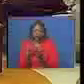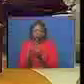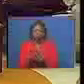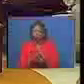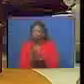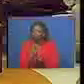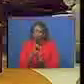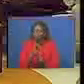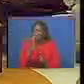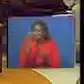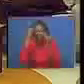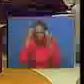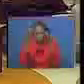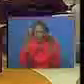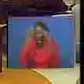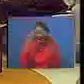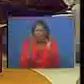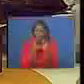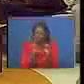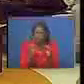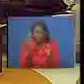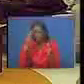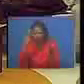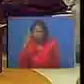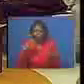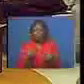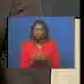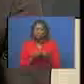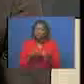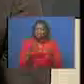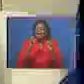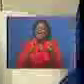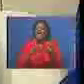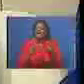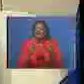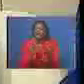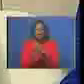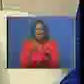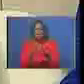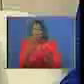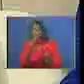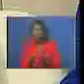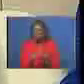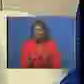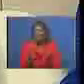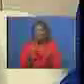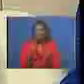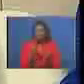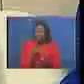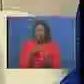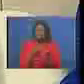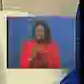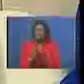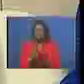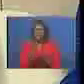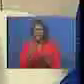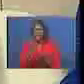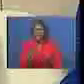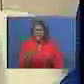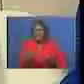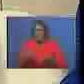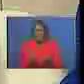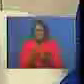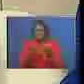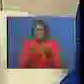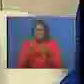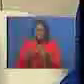know if a person with disability can work until you prove that this person can work and that can only happen when they give an opportunity to get